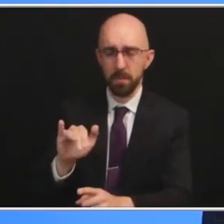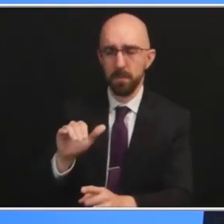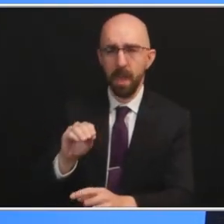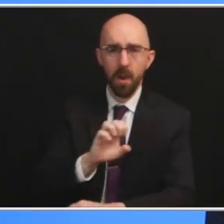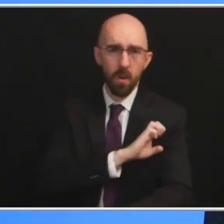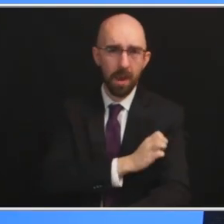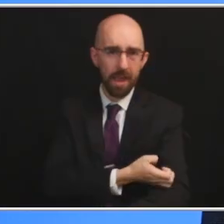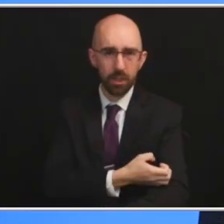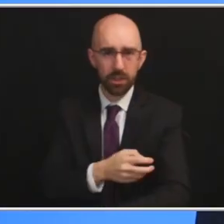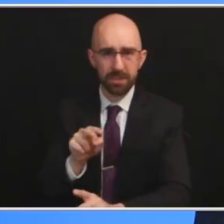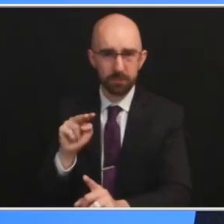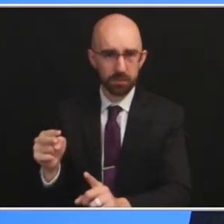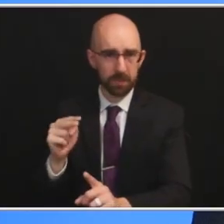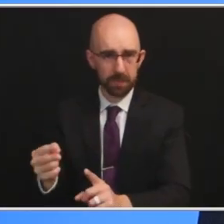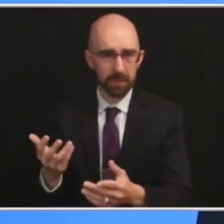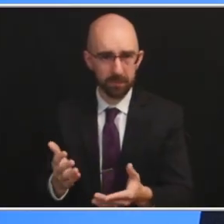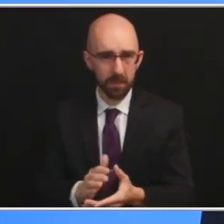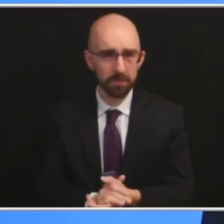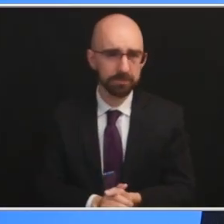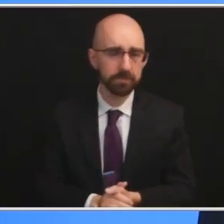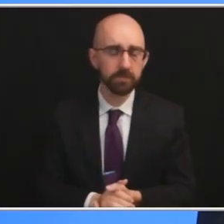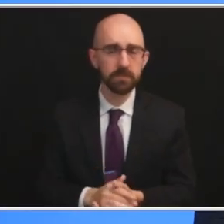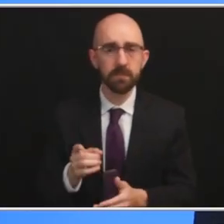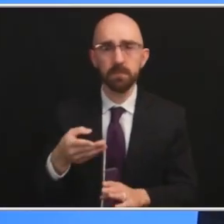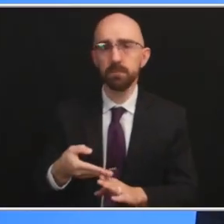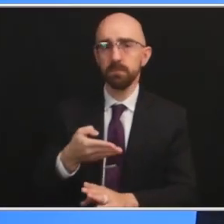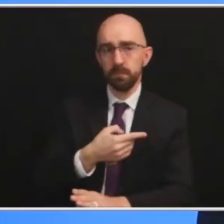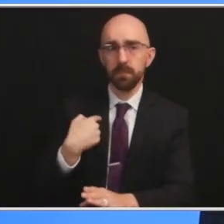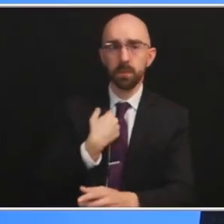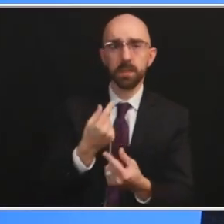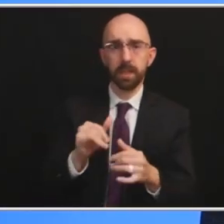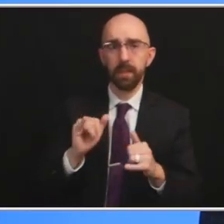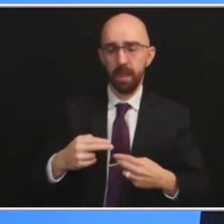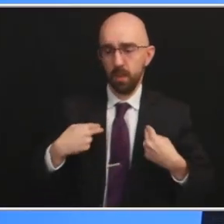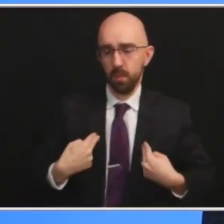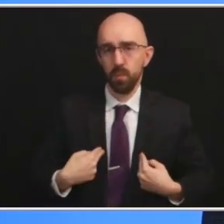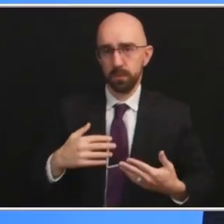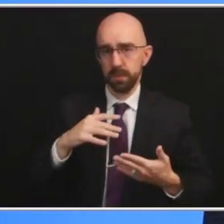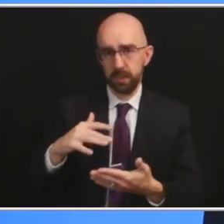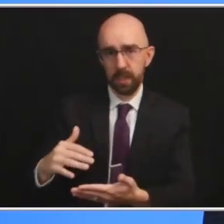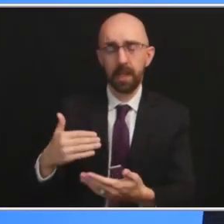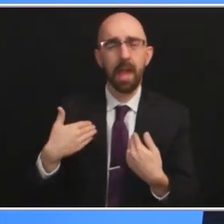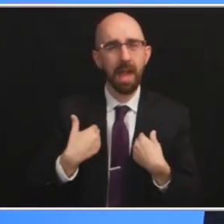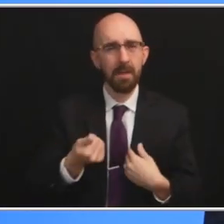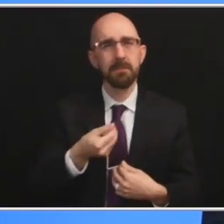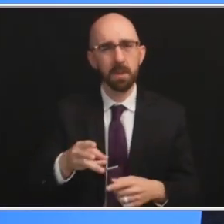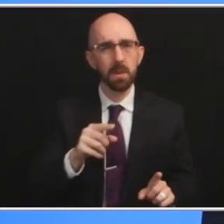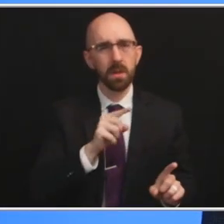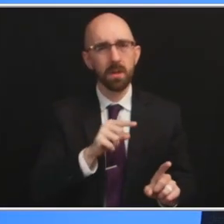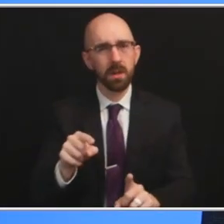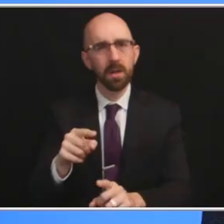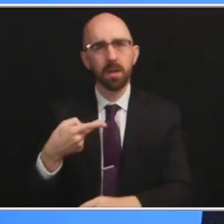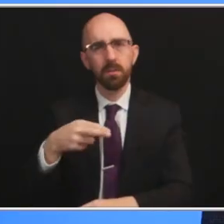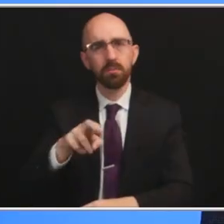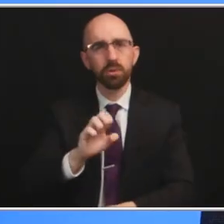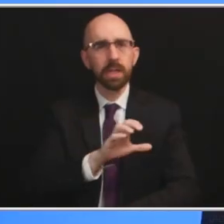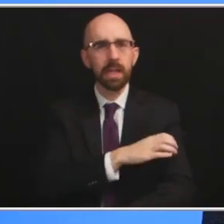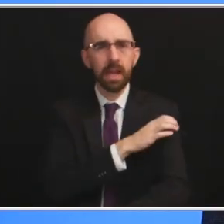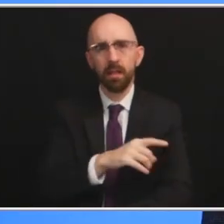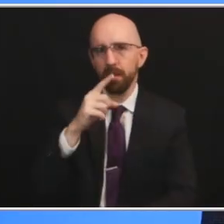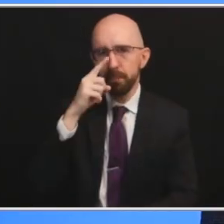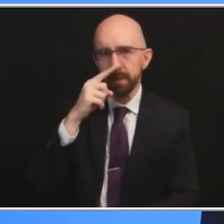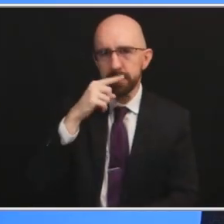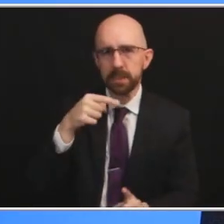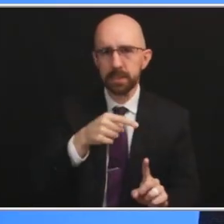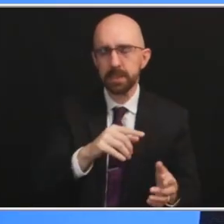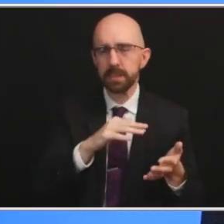standpoint. And prior to us doing this human study, there had been a couple of preclinical mouse studies that suggested